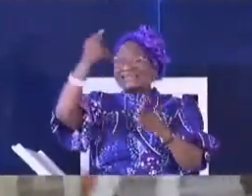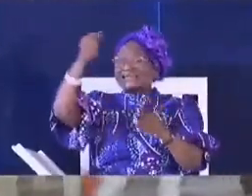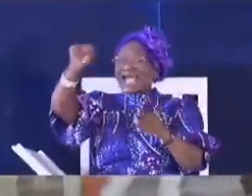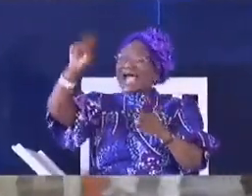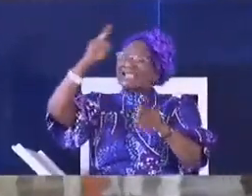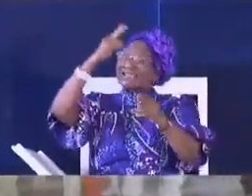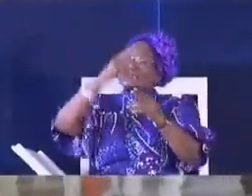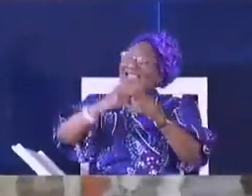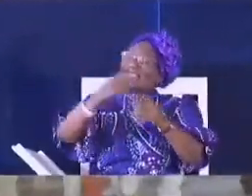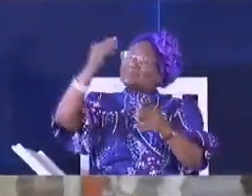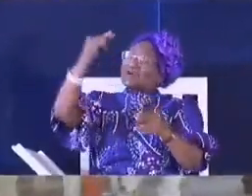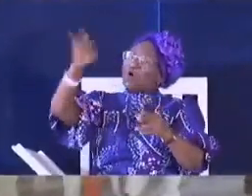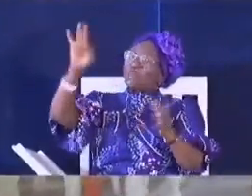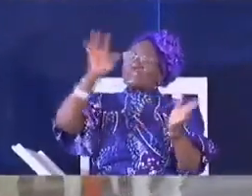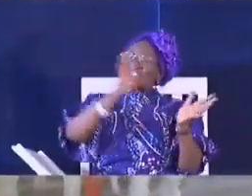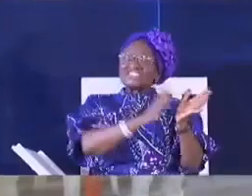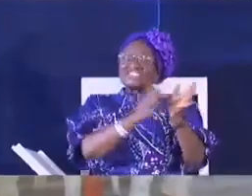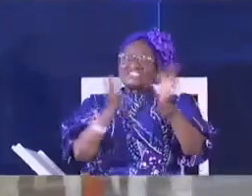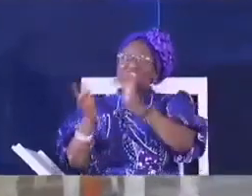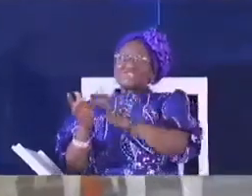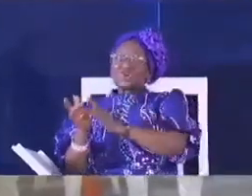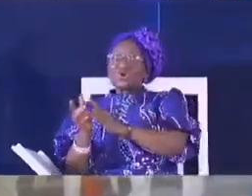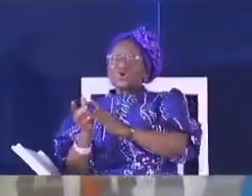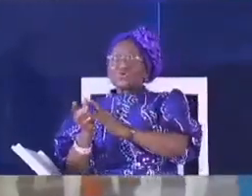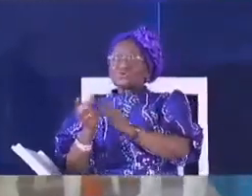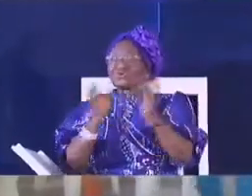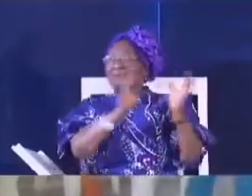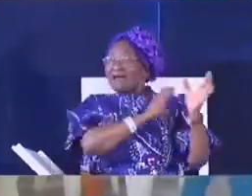in the mighty name of Jesus.